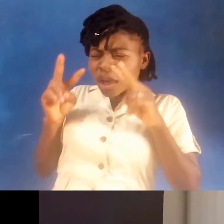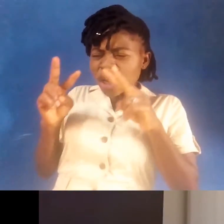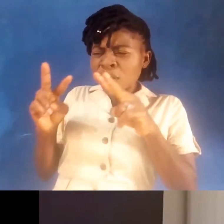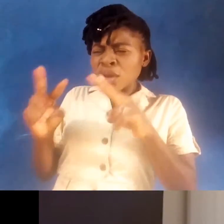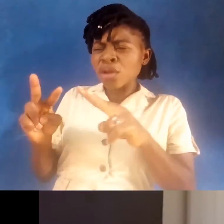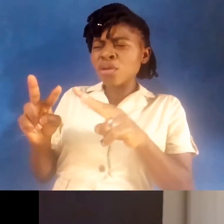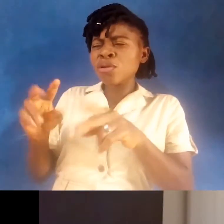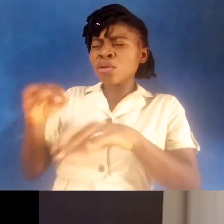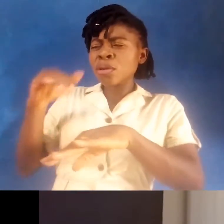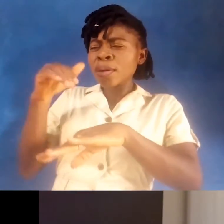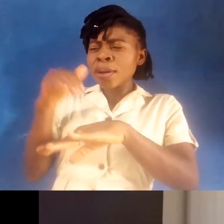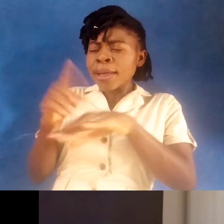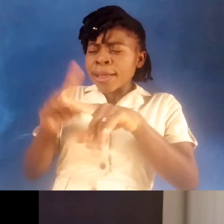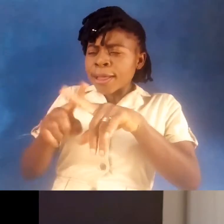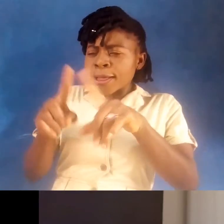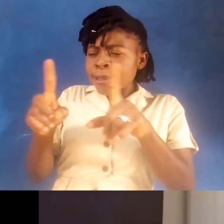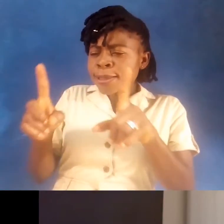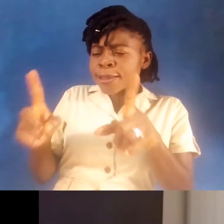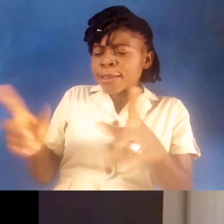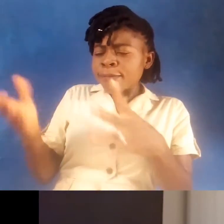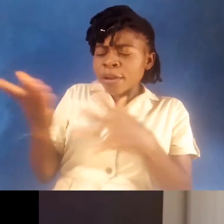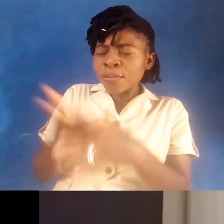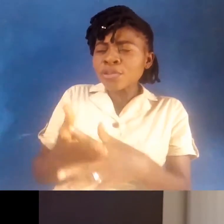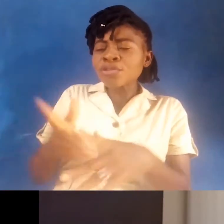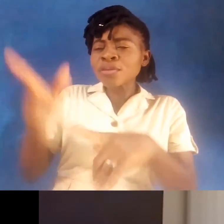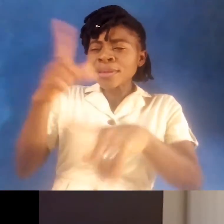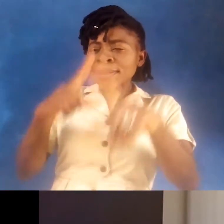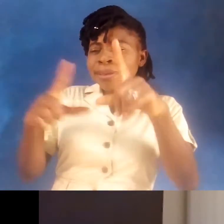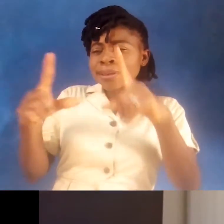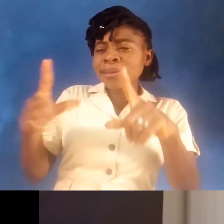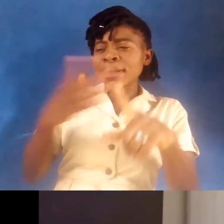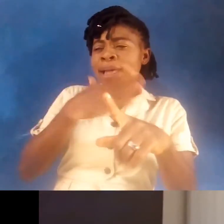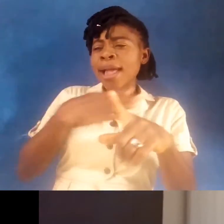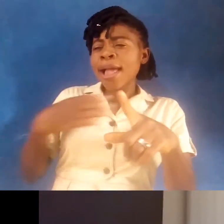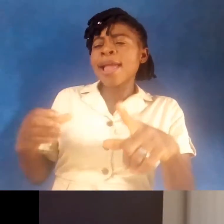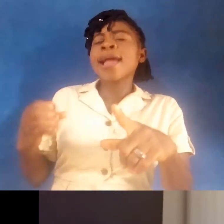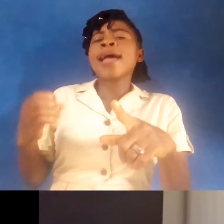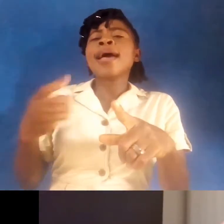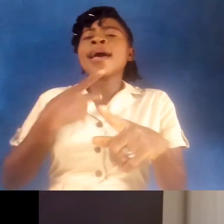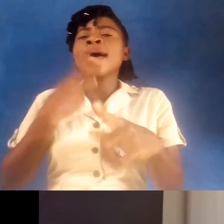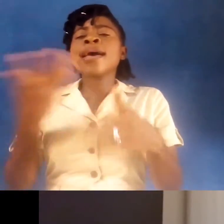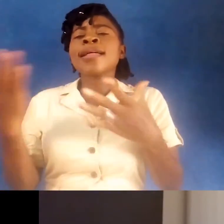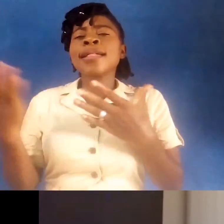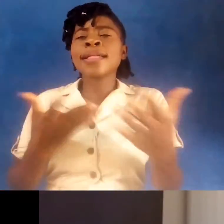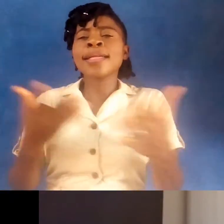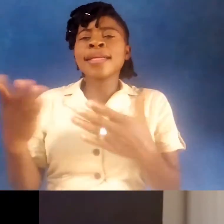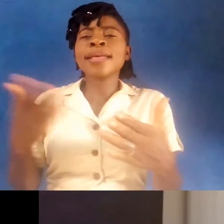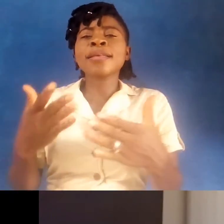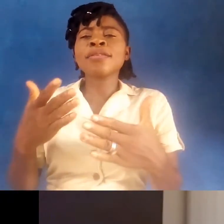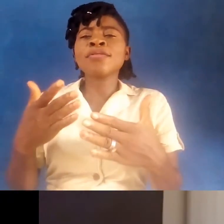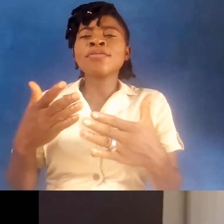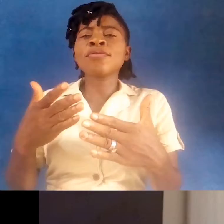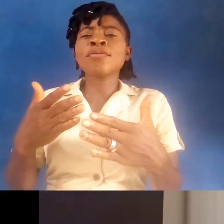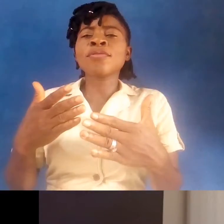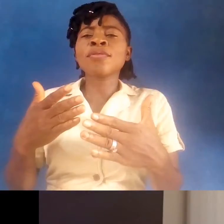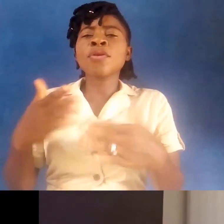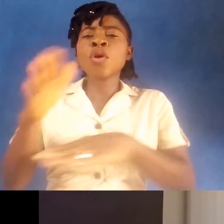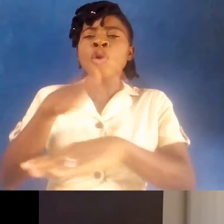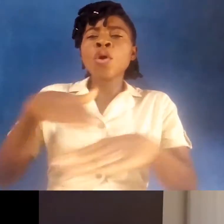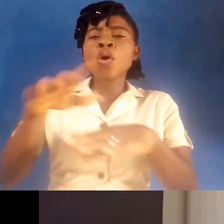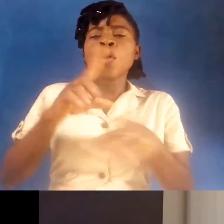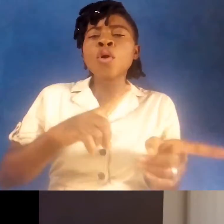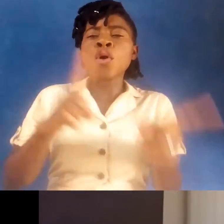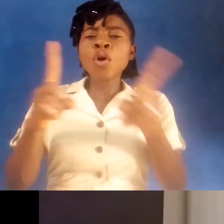gestures. That's part of the study, ongoing studies these days. What is the line of demarcation between signs